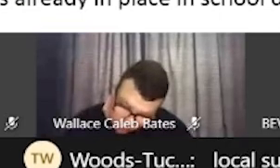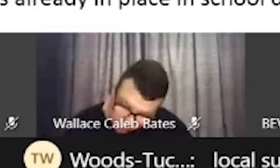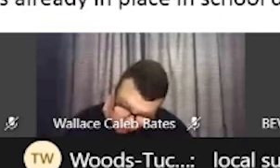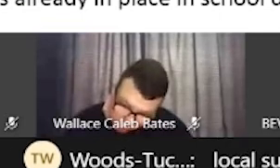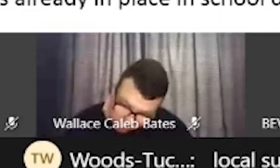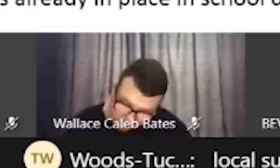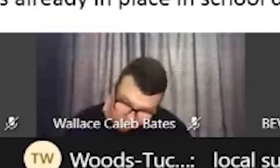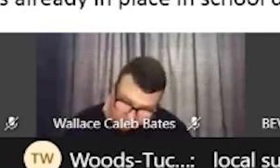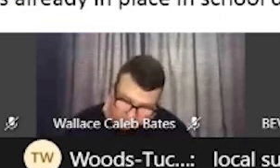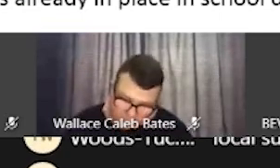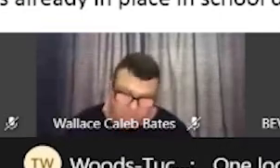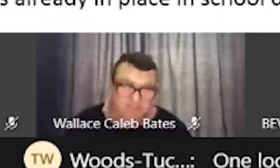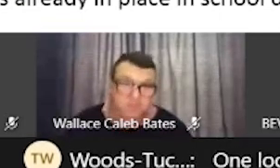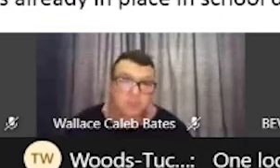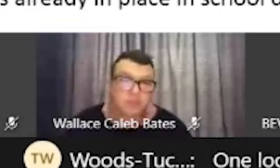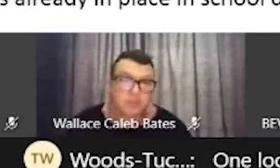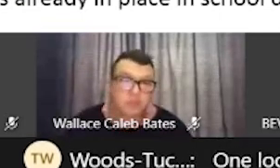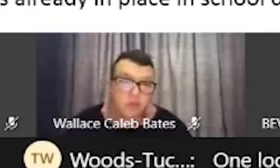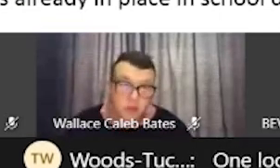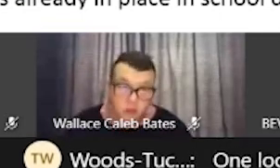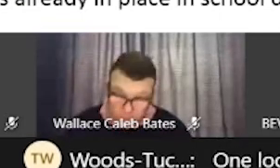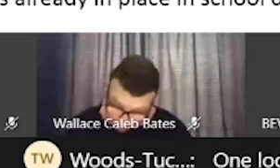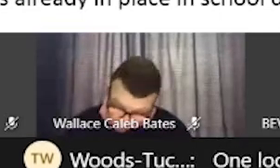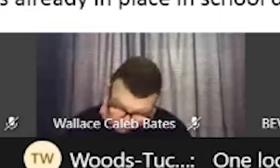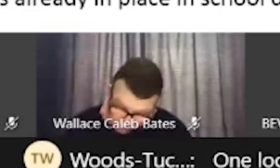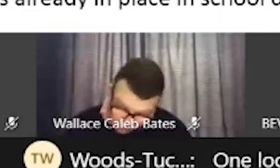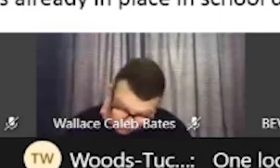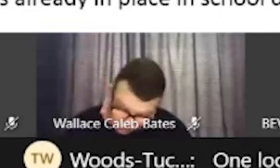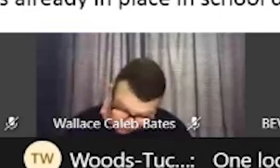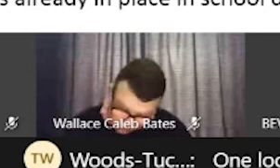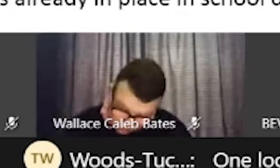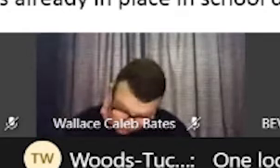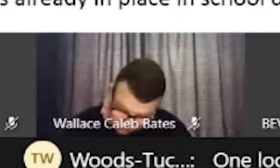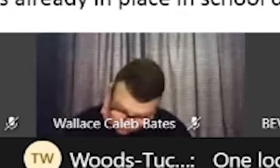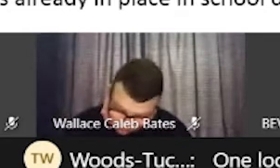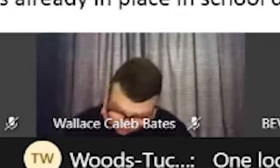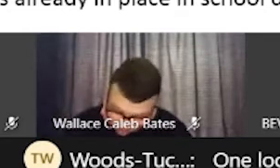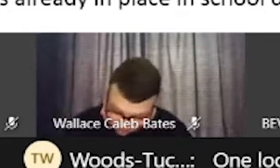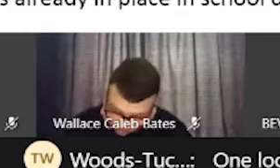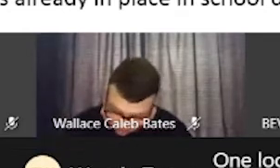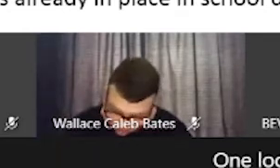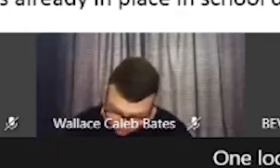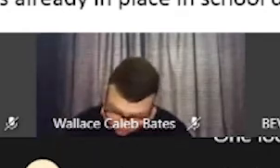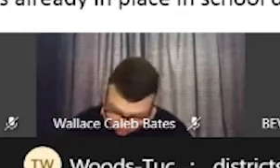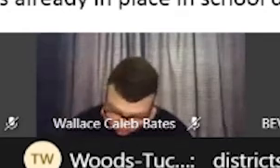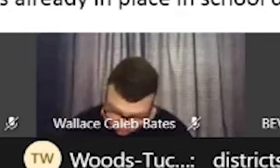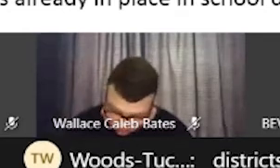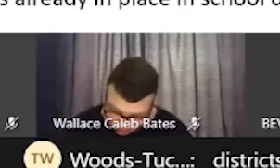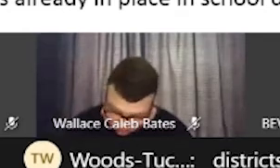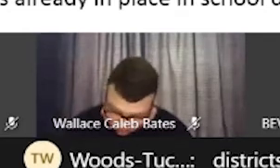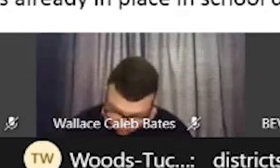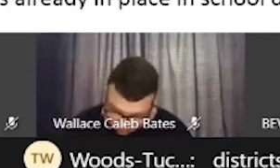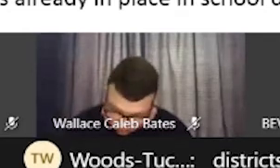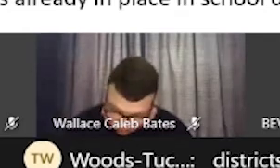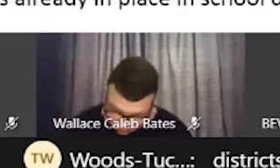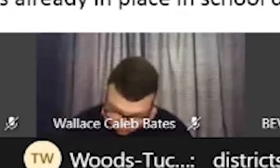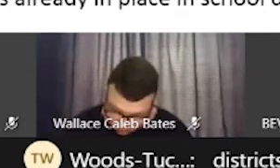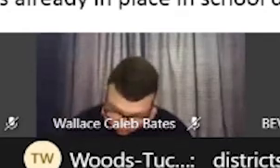school districts here in the Commonwealth. And I asked those superintendents to tell us a story,